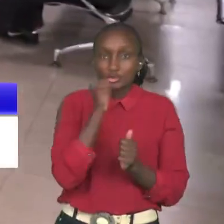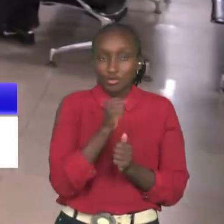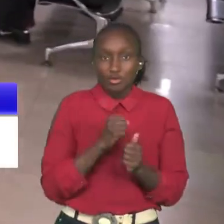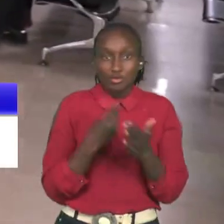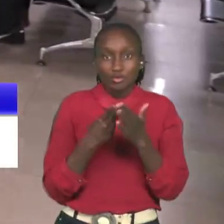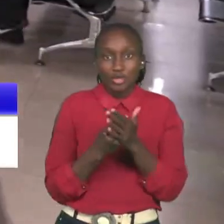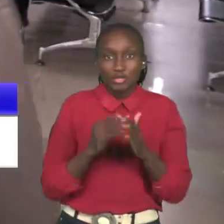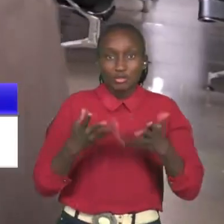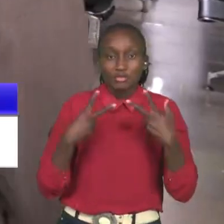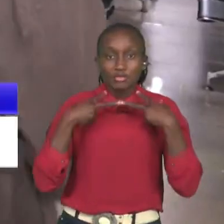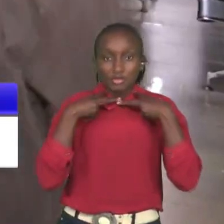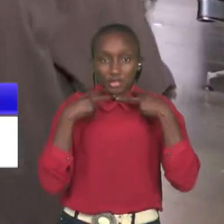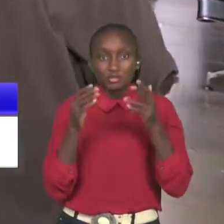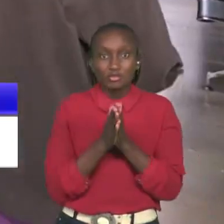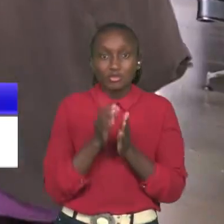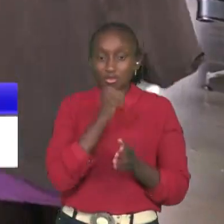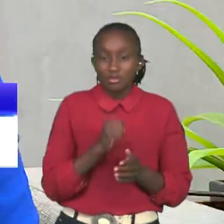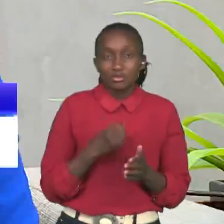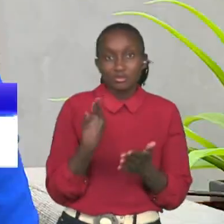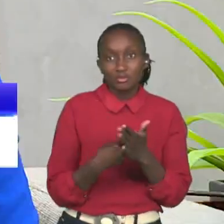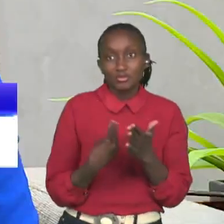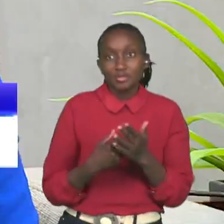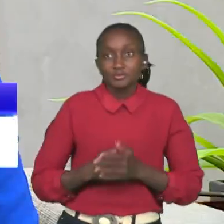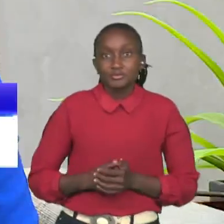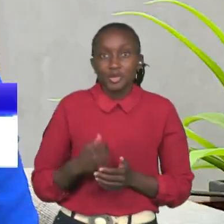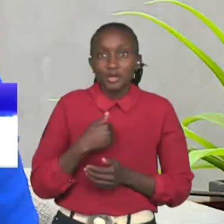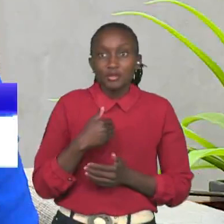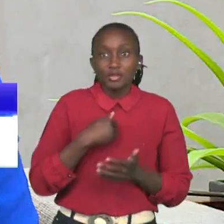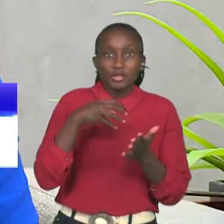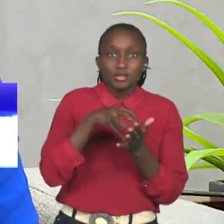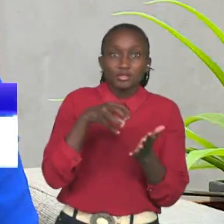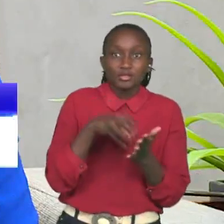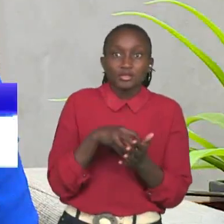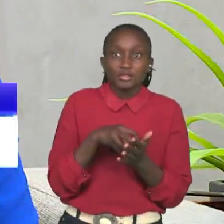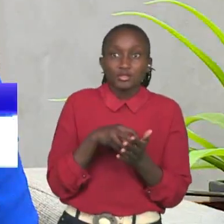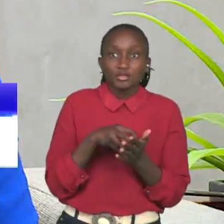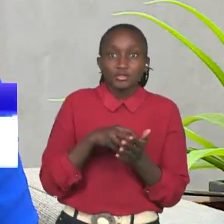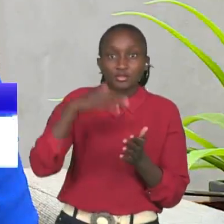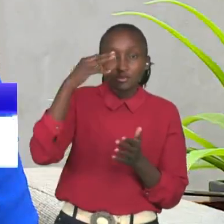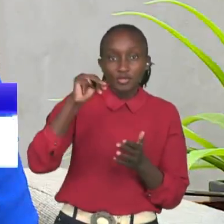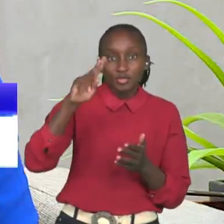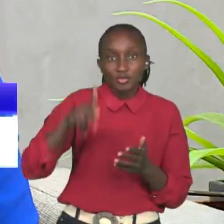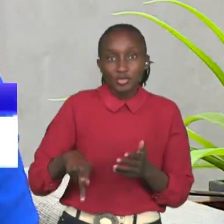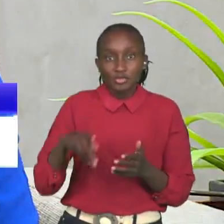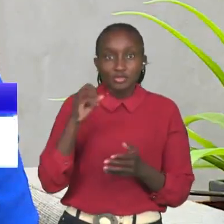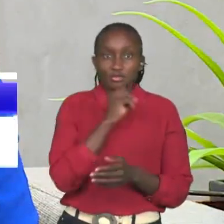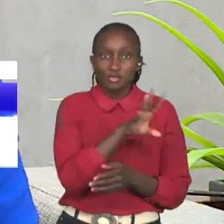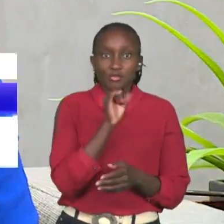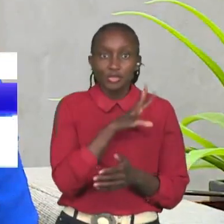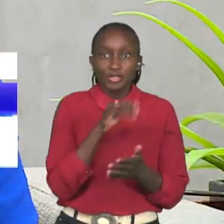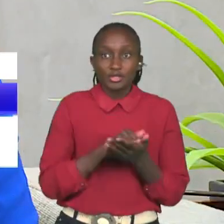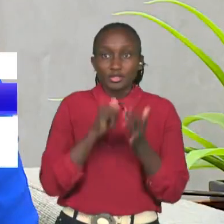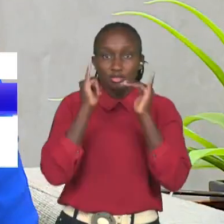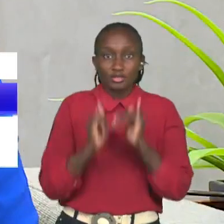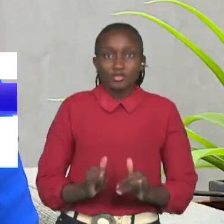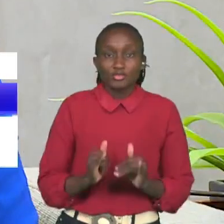or be stuck with the bundles of useless cash. We have had cases of parliamentarians complaining that the rollout of new